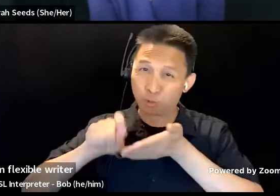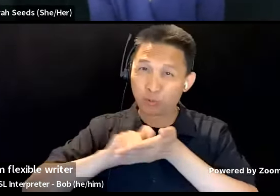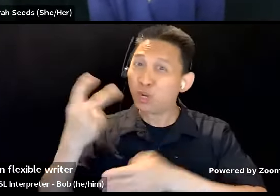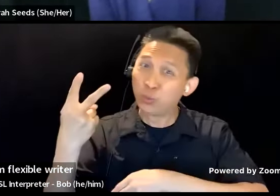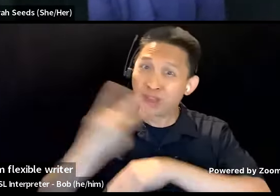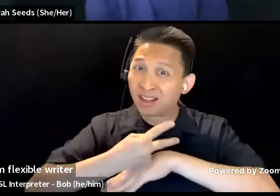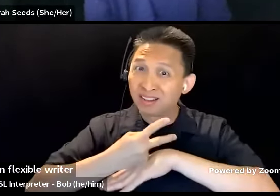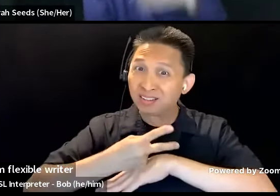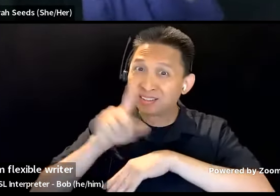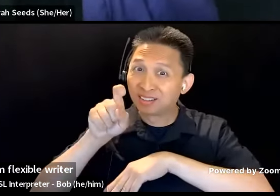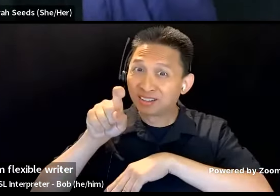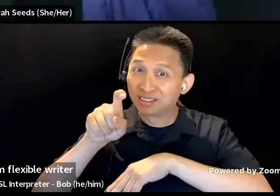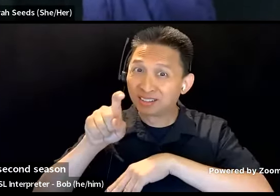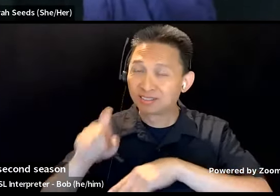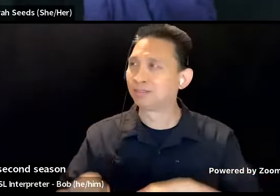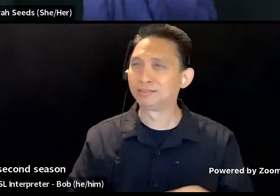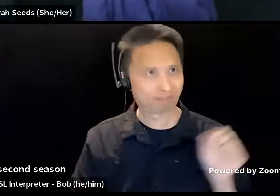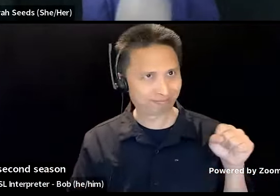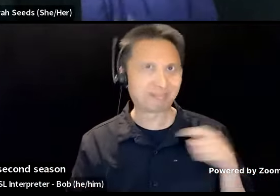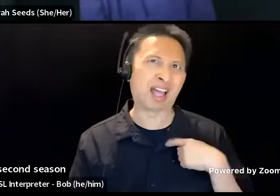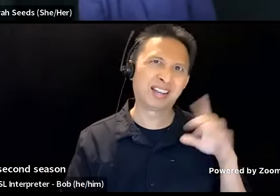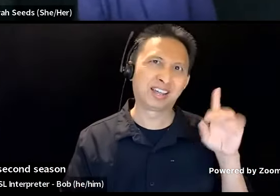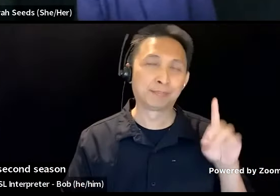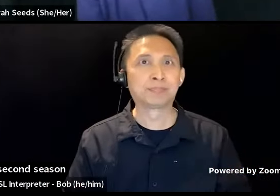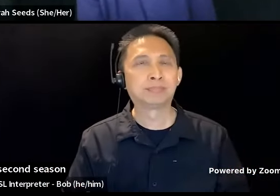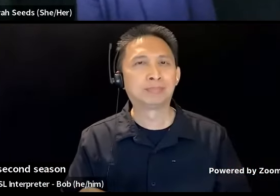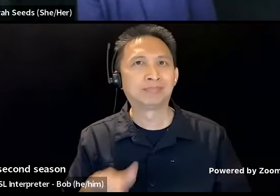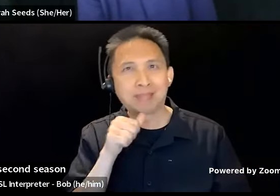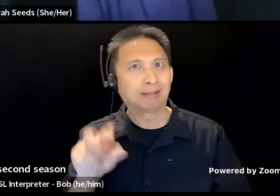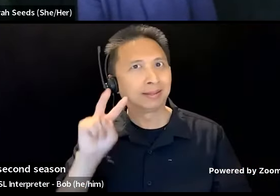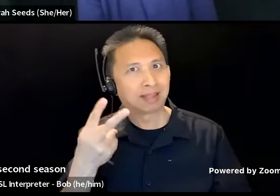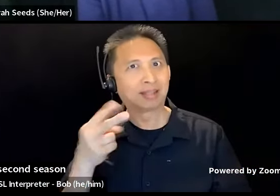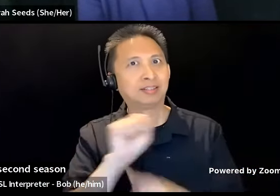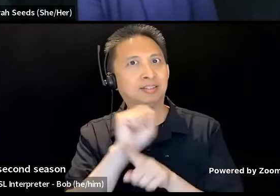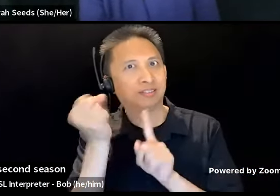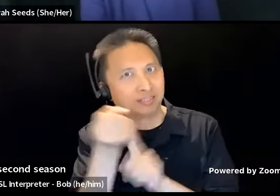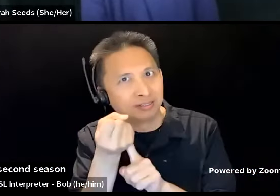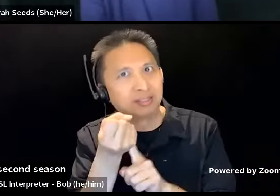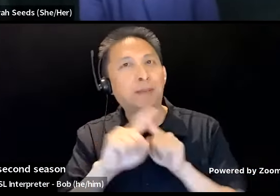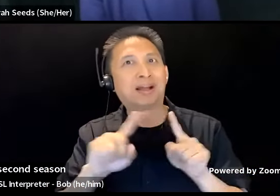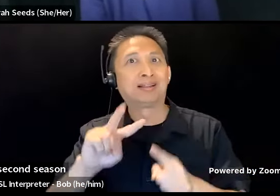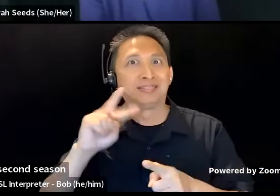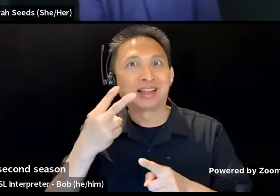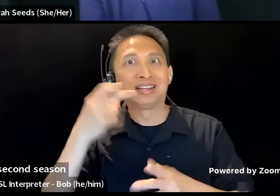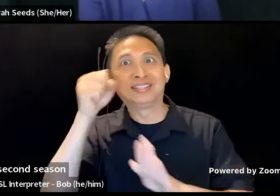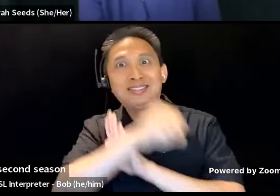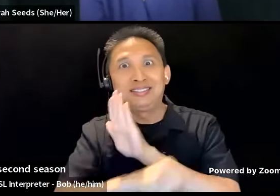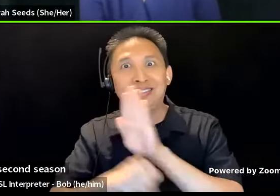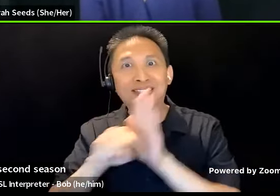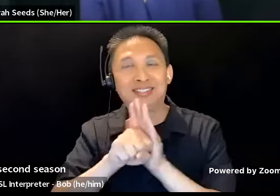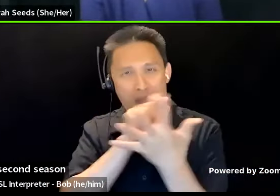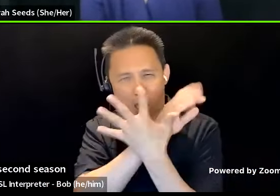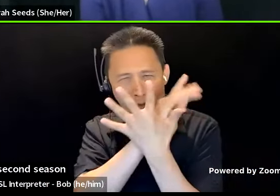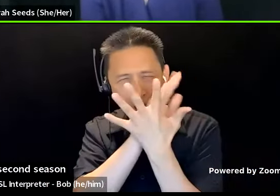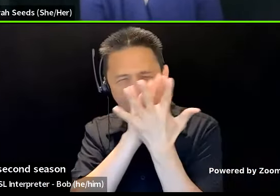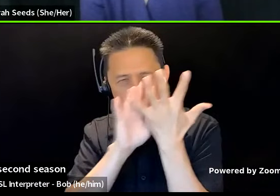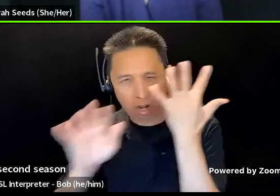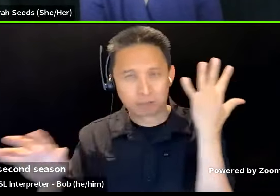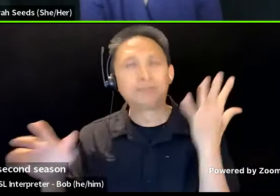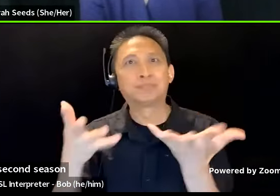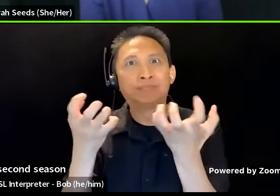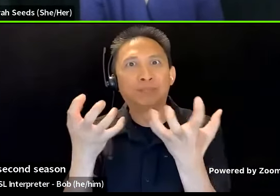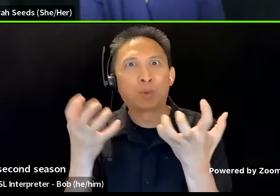season, not the second episode, the second season. I need to hear about